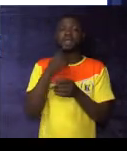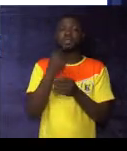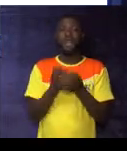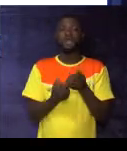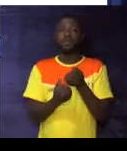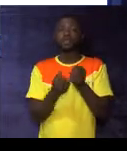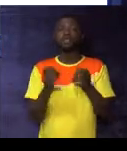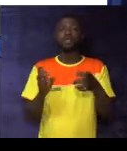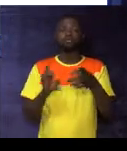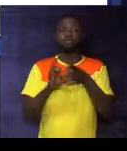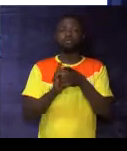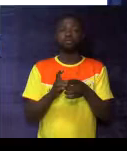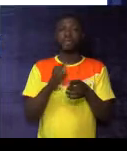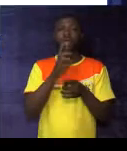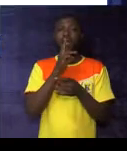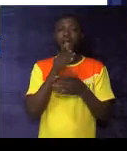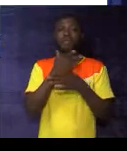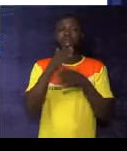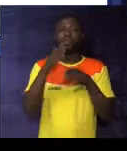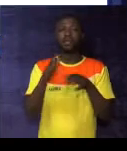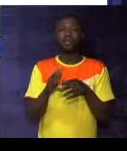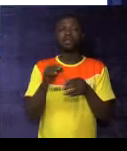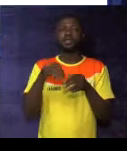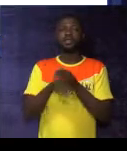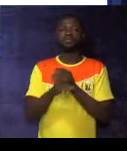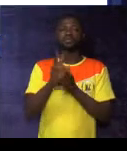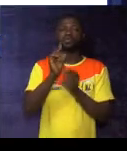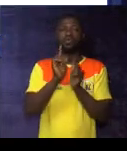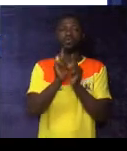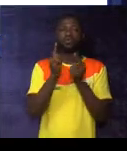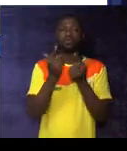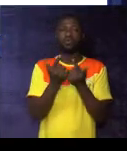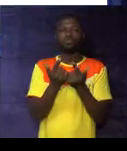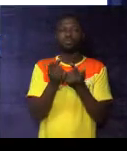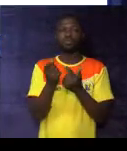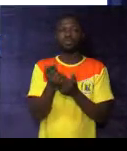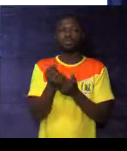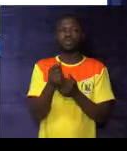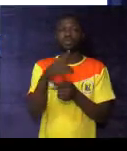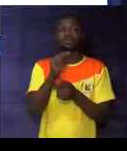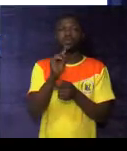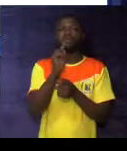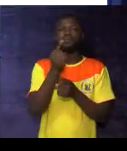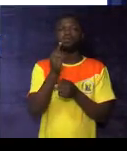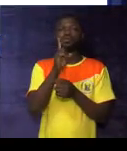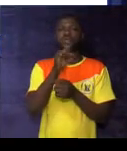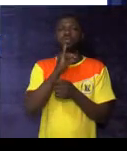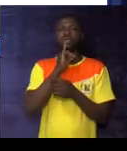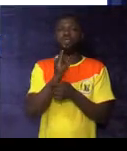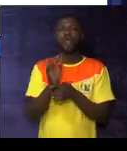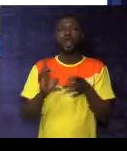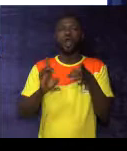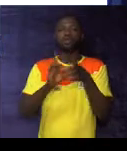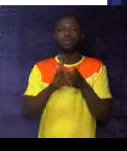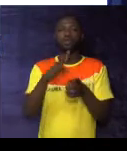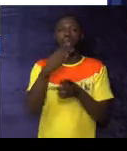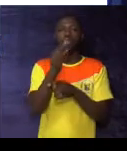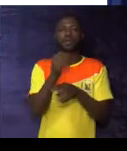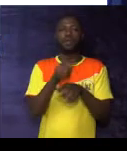again. I said subordinate junctions are divided into groups. The first one